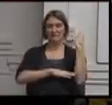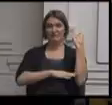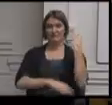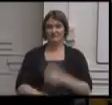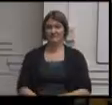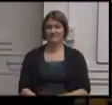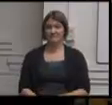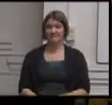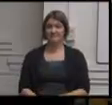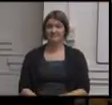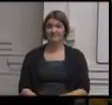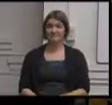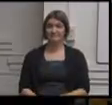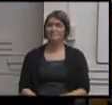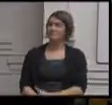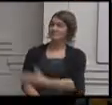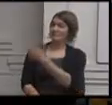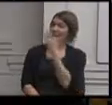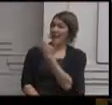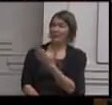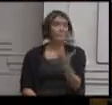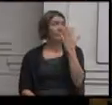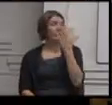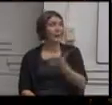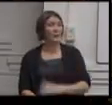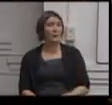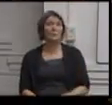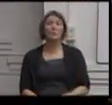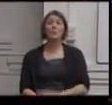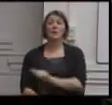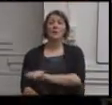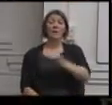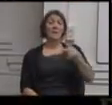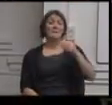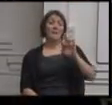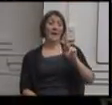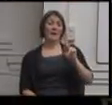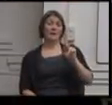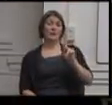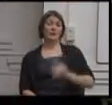open. Thank you, Mike. Thank you. Patrick? Thank you, sir.